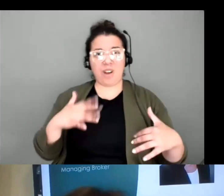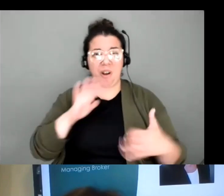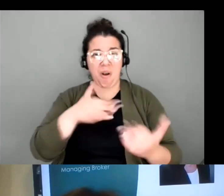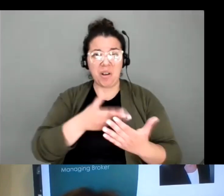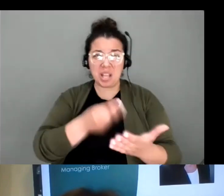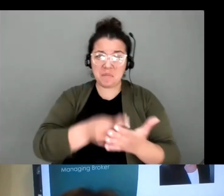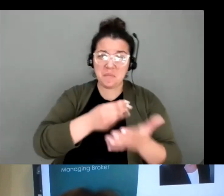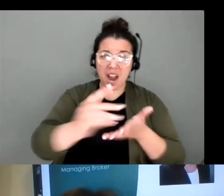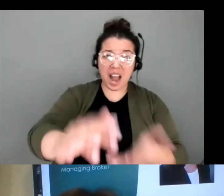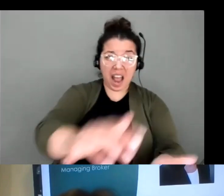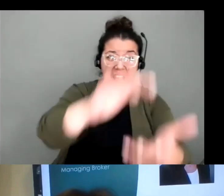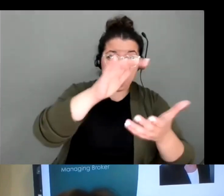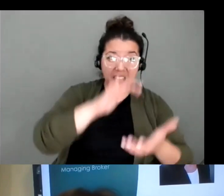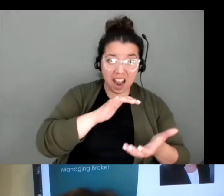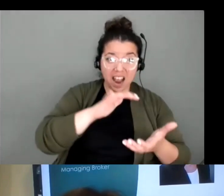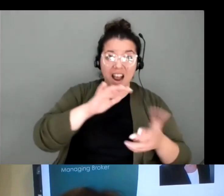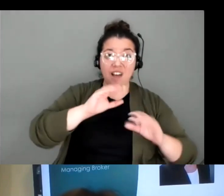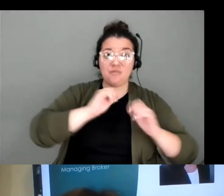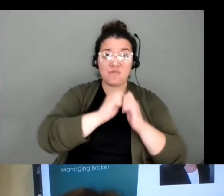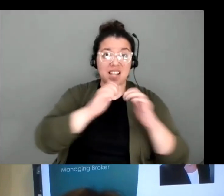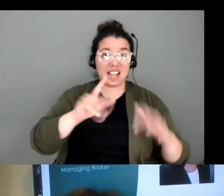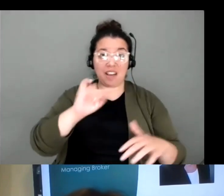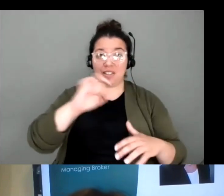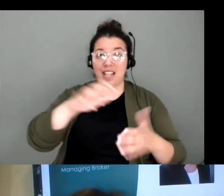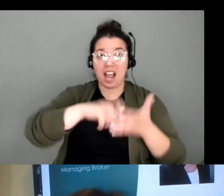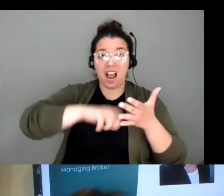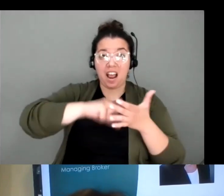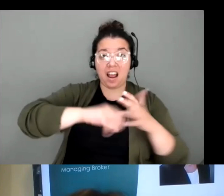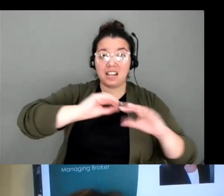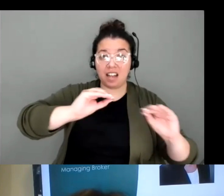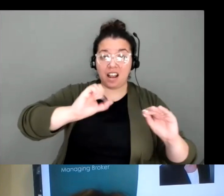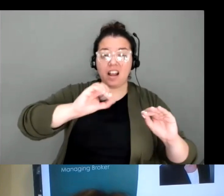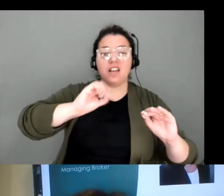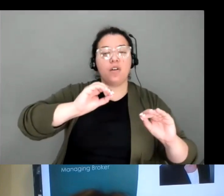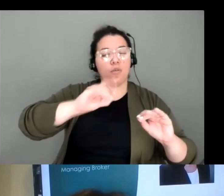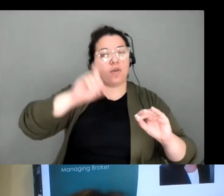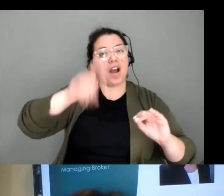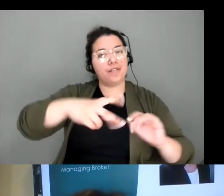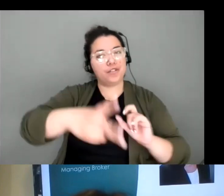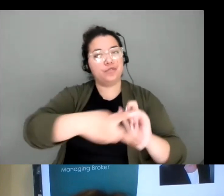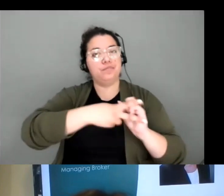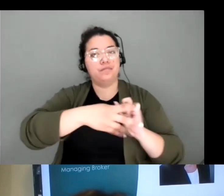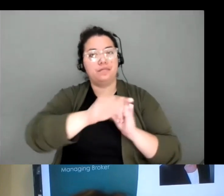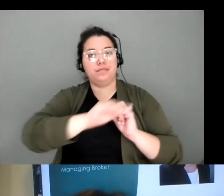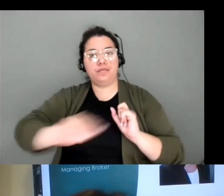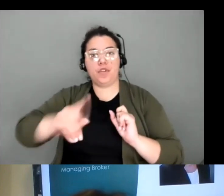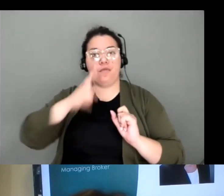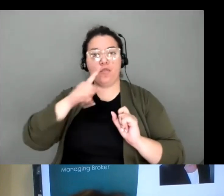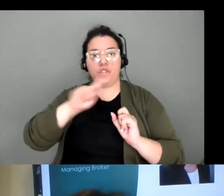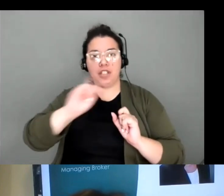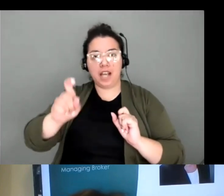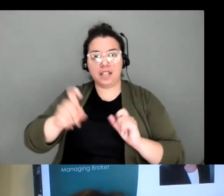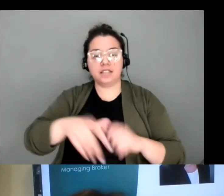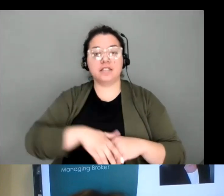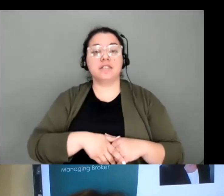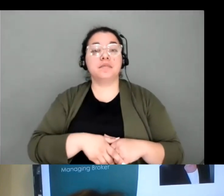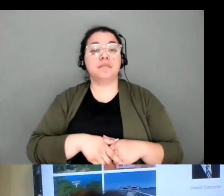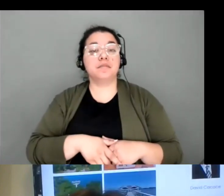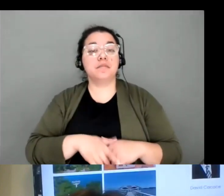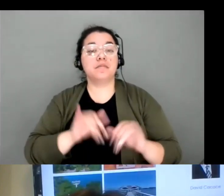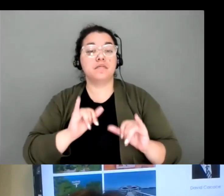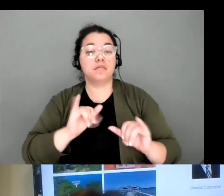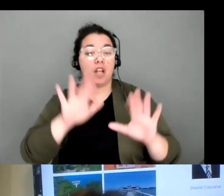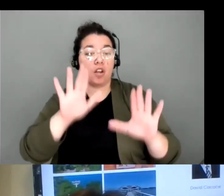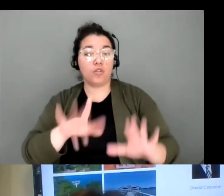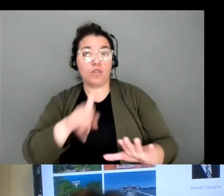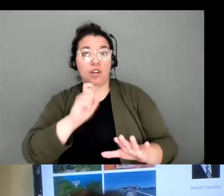but nothing's being taken out. So you got to take care of those things first. Yeah, that's a great segue. We have a good question here from Wendell Williams,